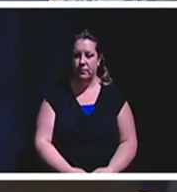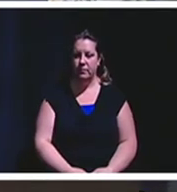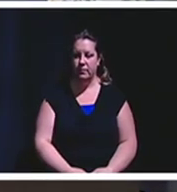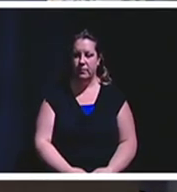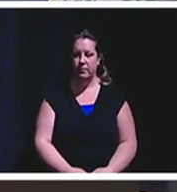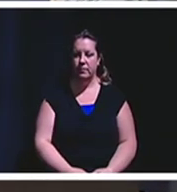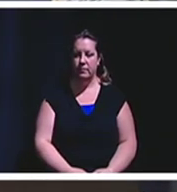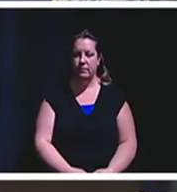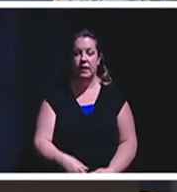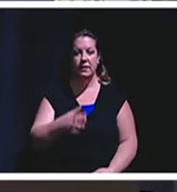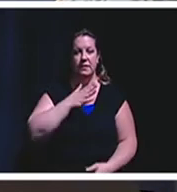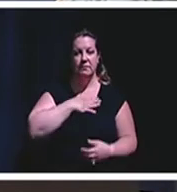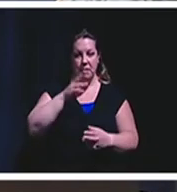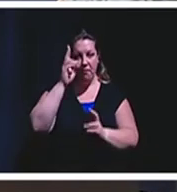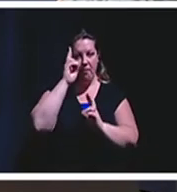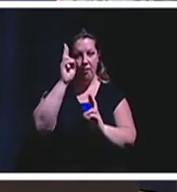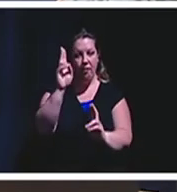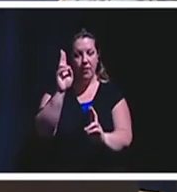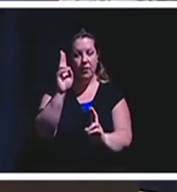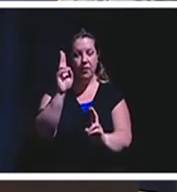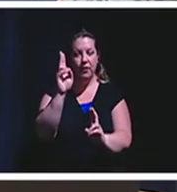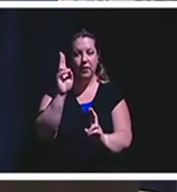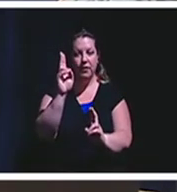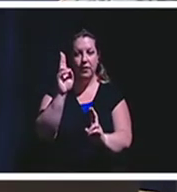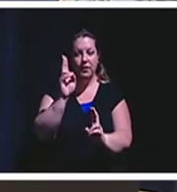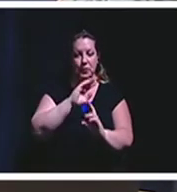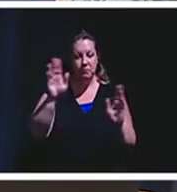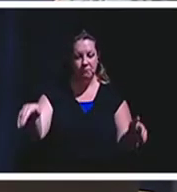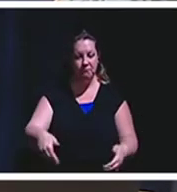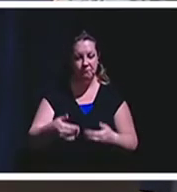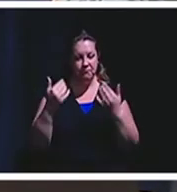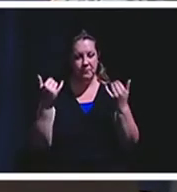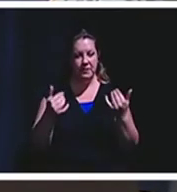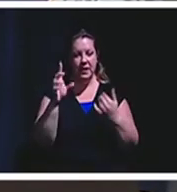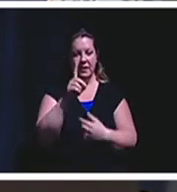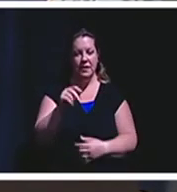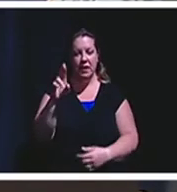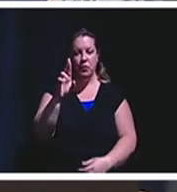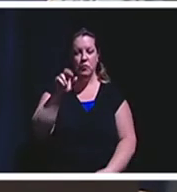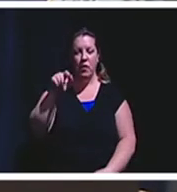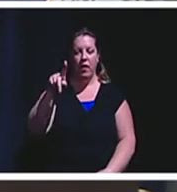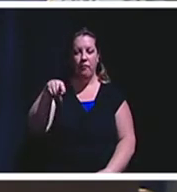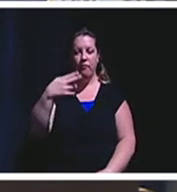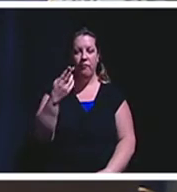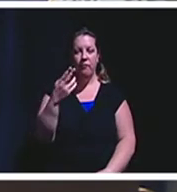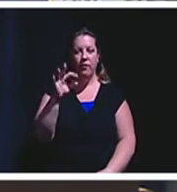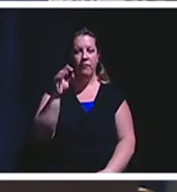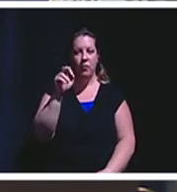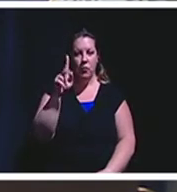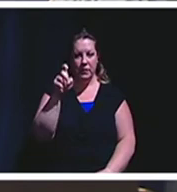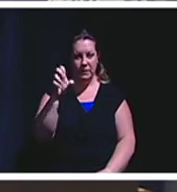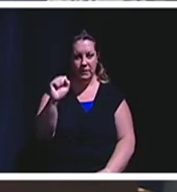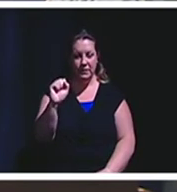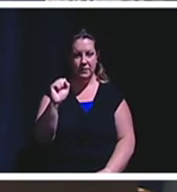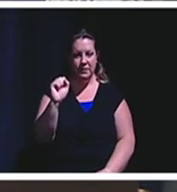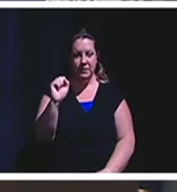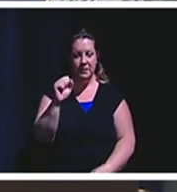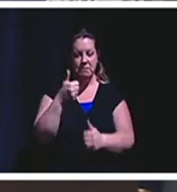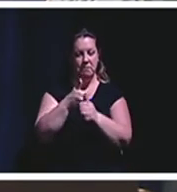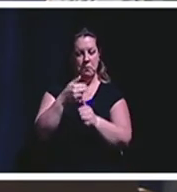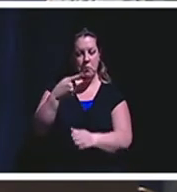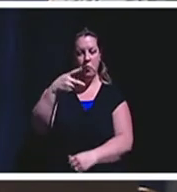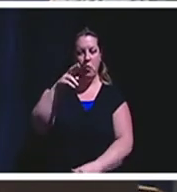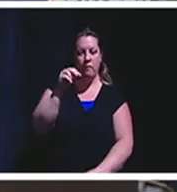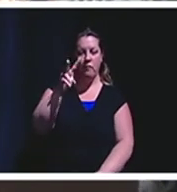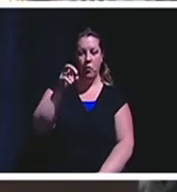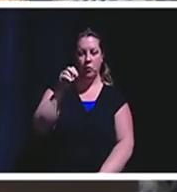It is my honor and privilege to introduce to you Dr. Ralph Rogers, Provost and Executive Vice President